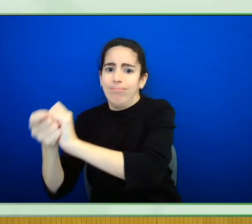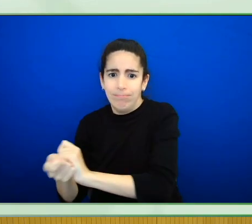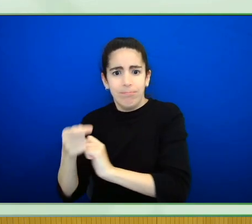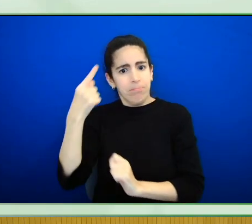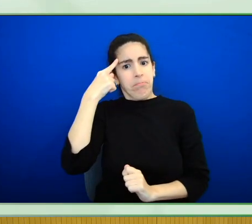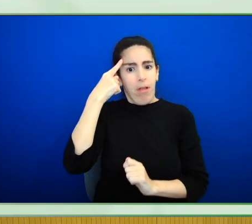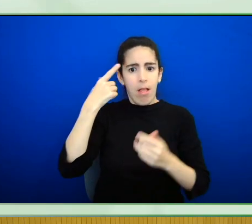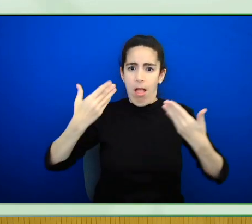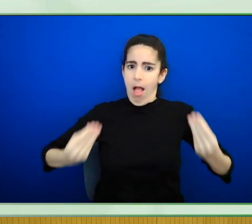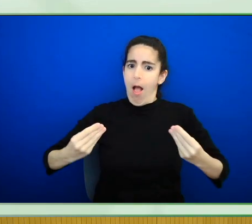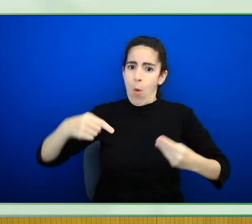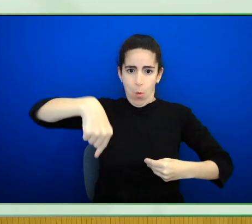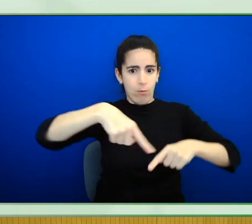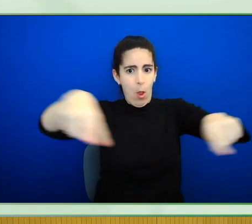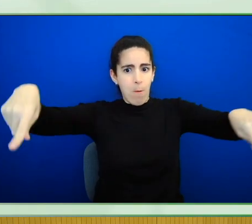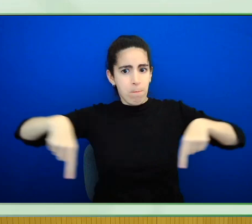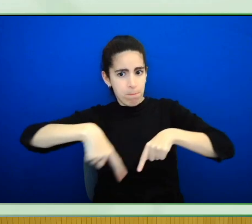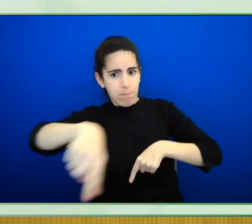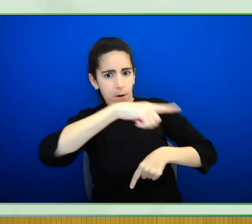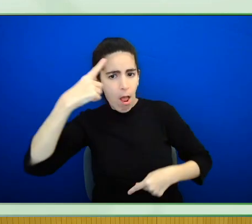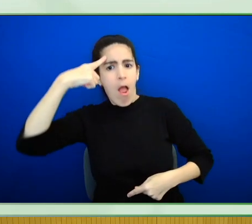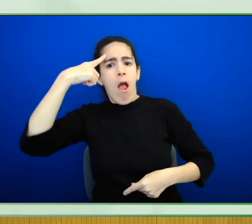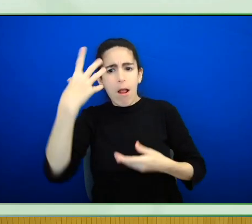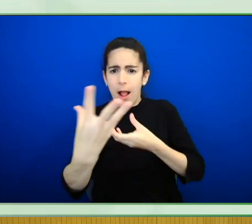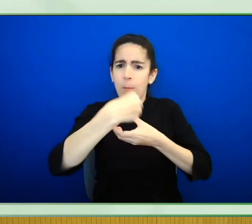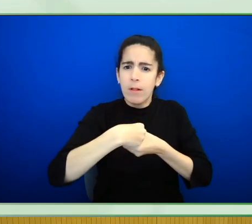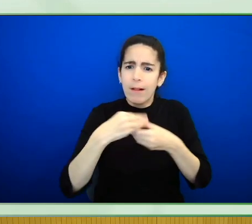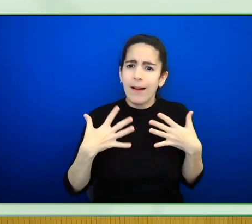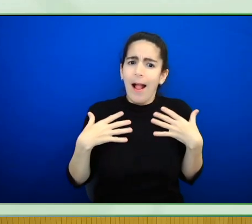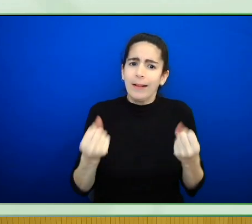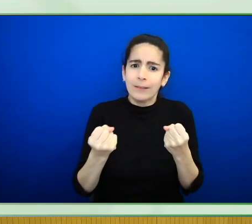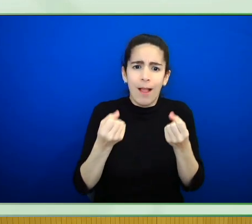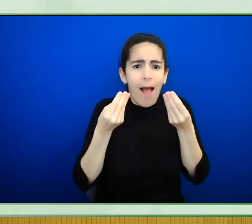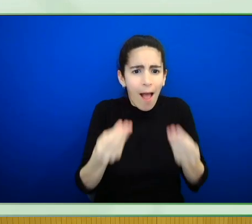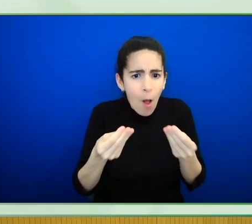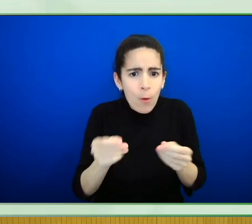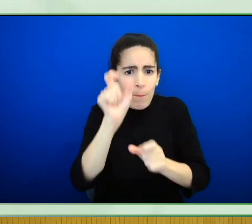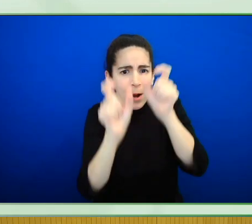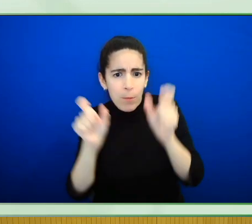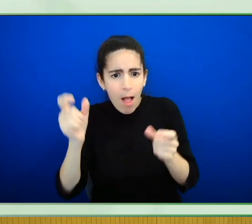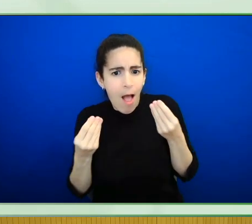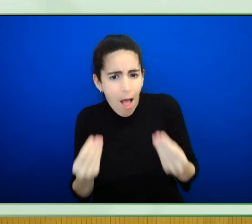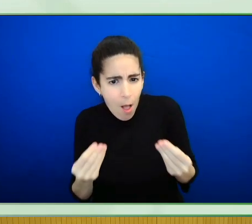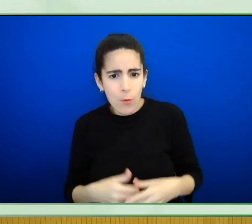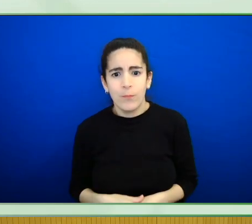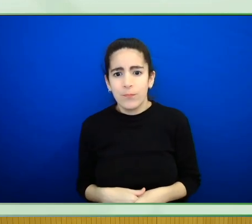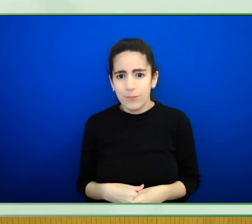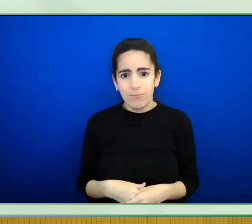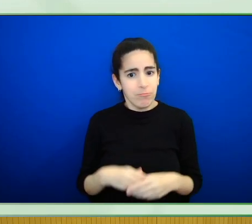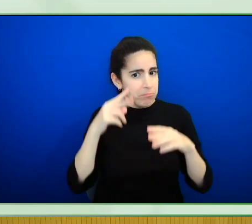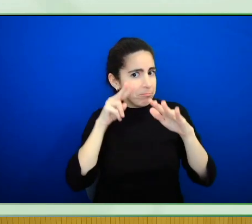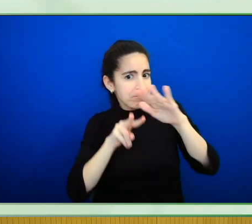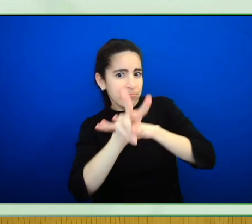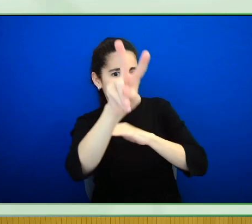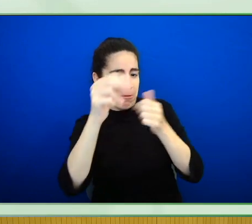population health, these are bright spots on the horizon. How to leverage the power of technology, as Farhana shared,